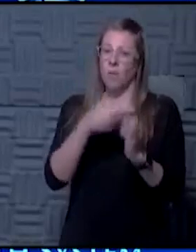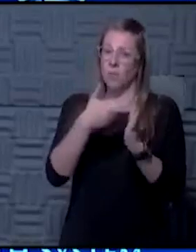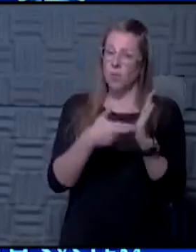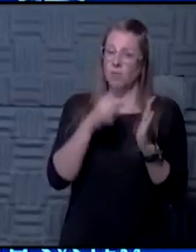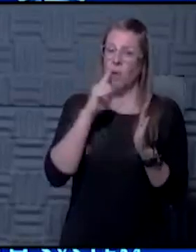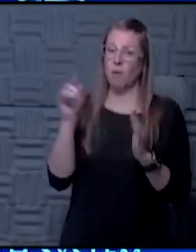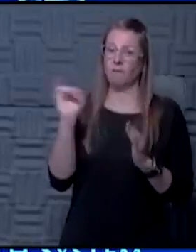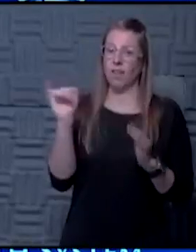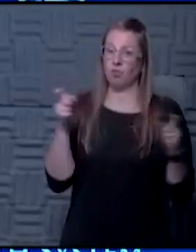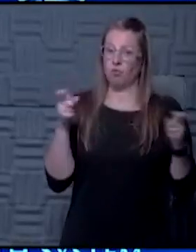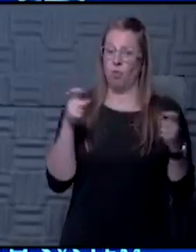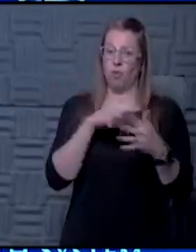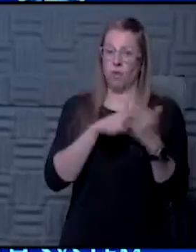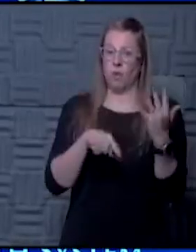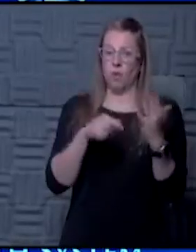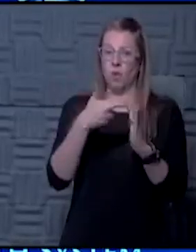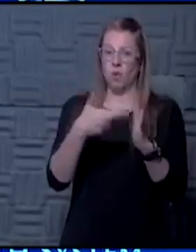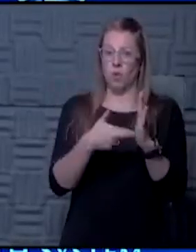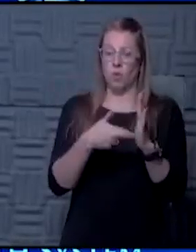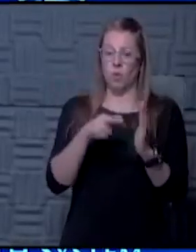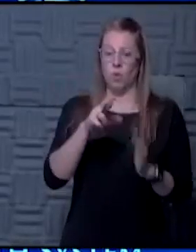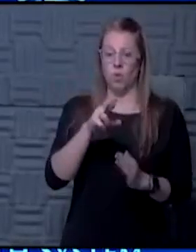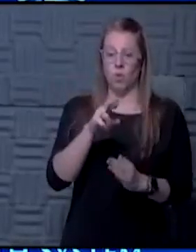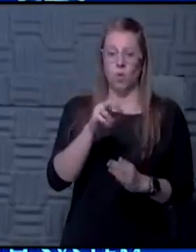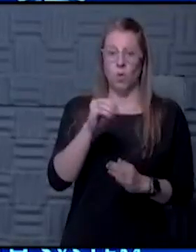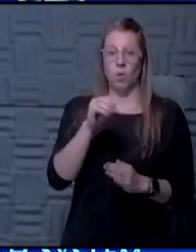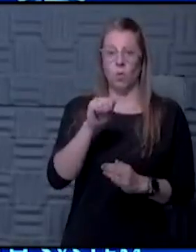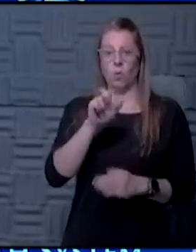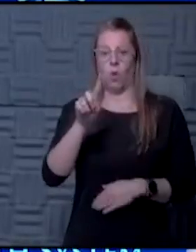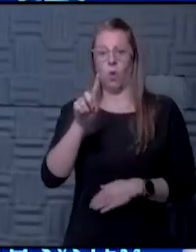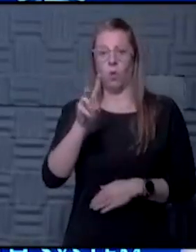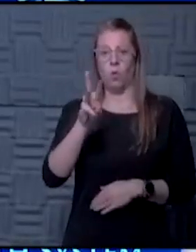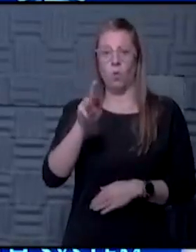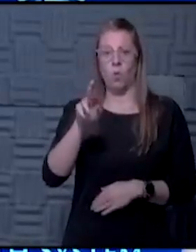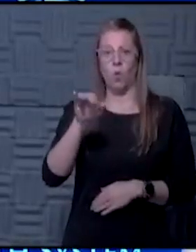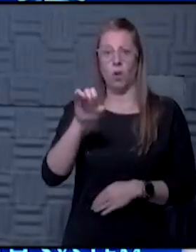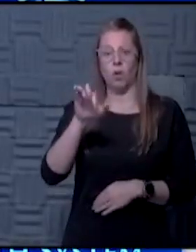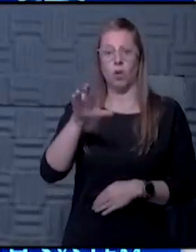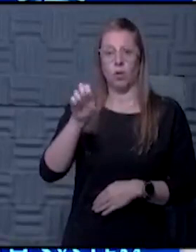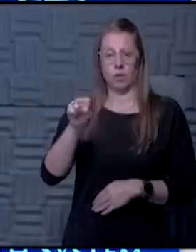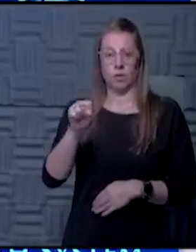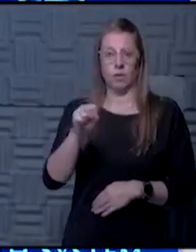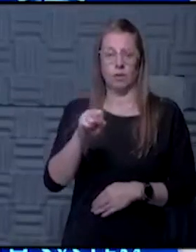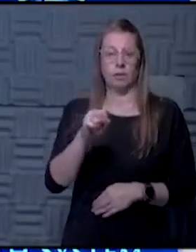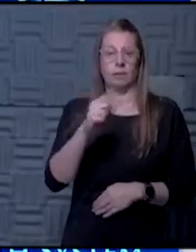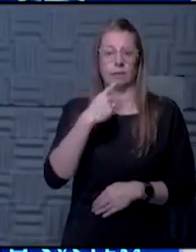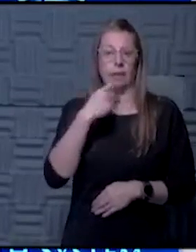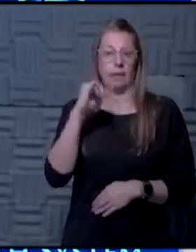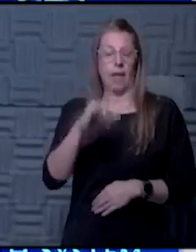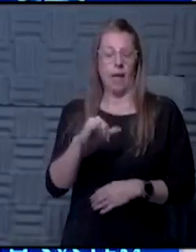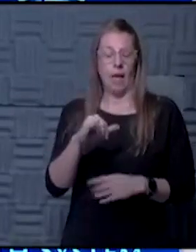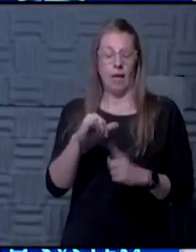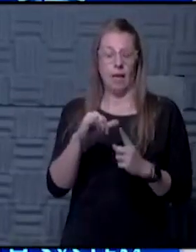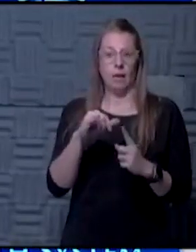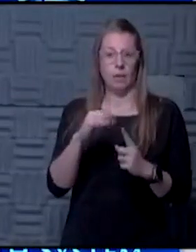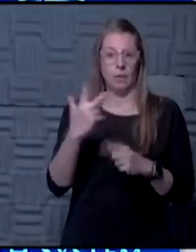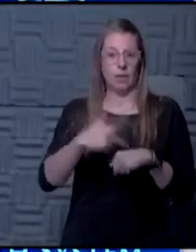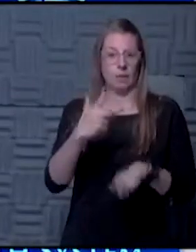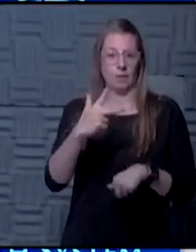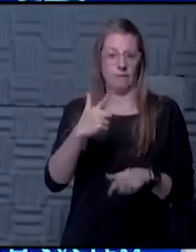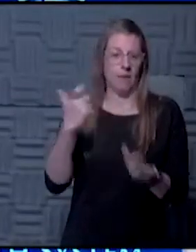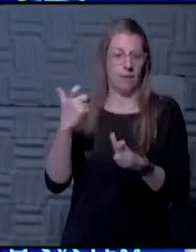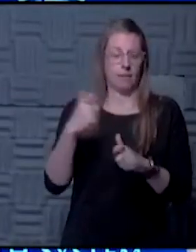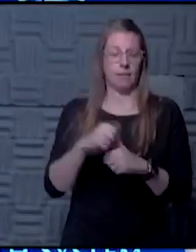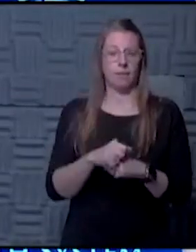And remember that the rules are road warriors. Say that fast 3 times. The rules are road warriors.